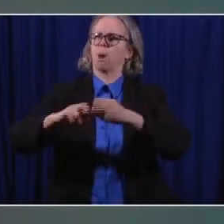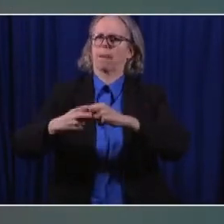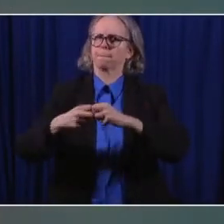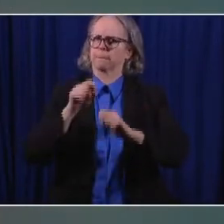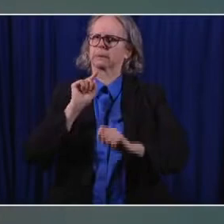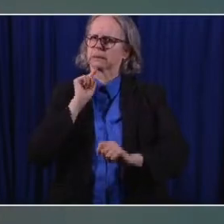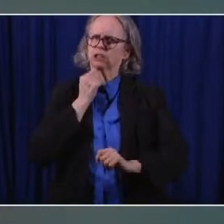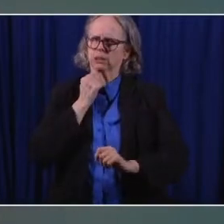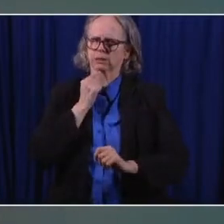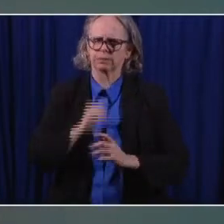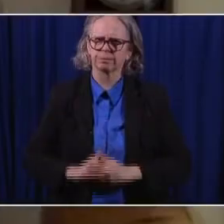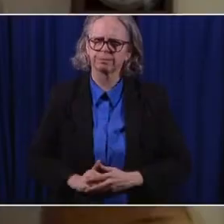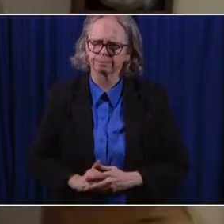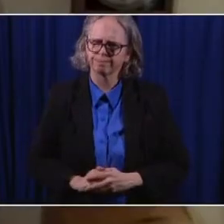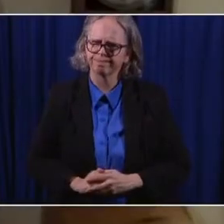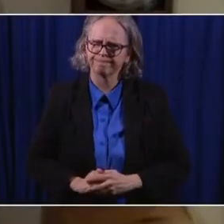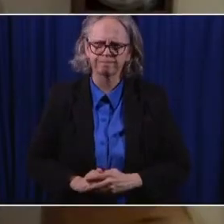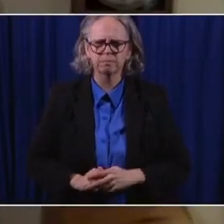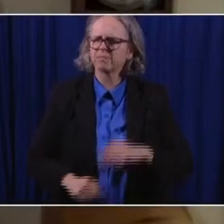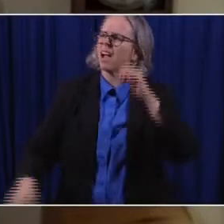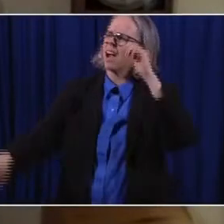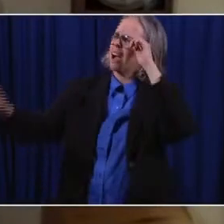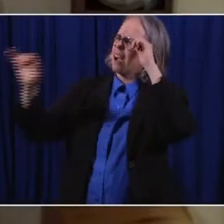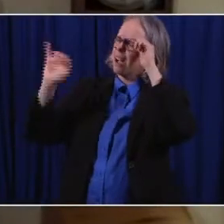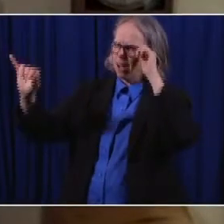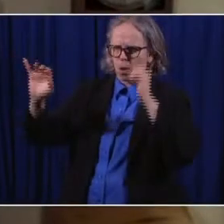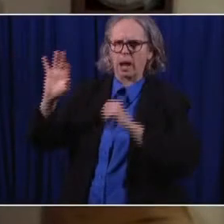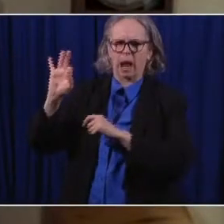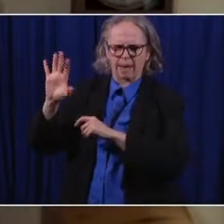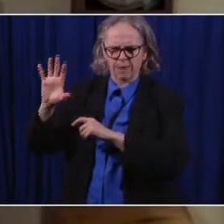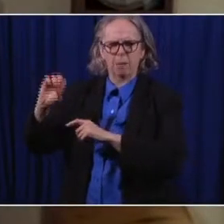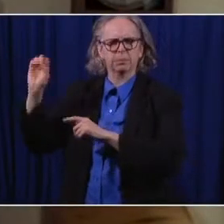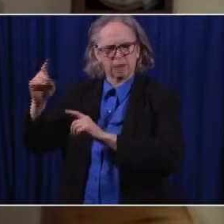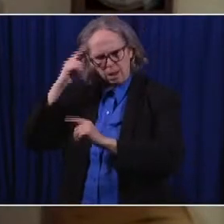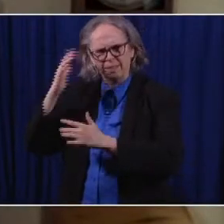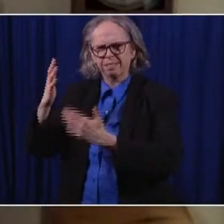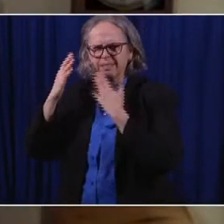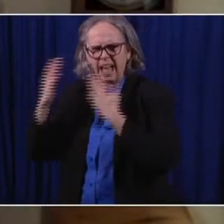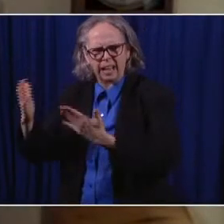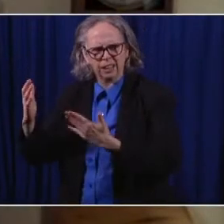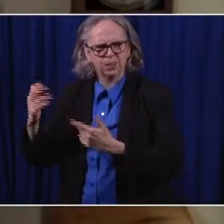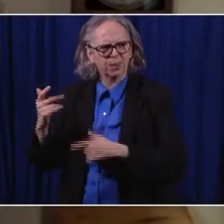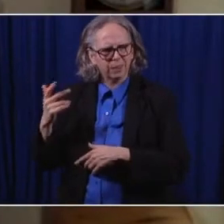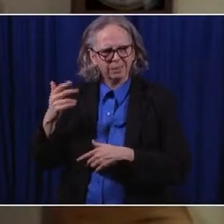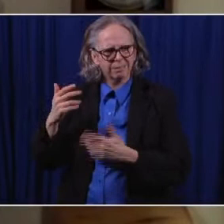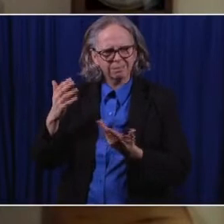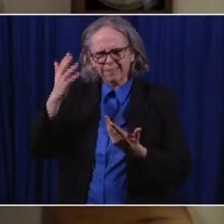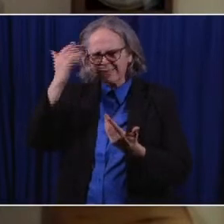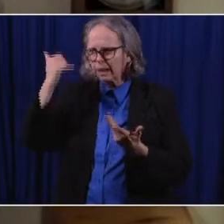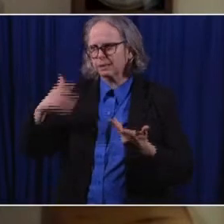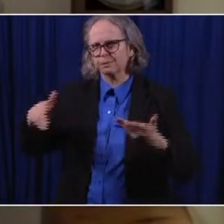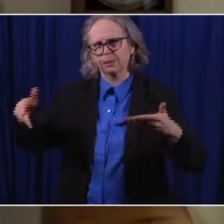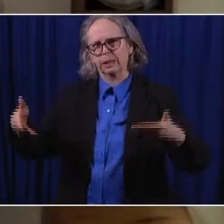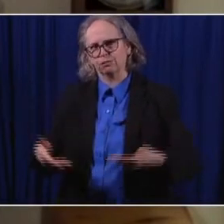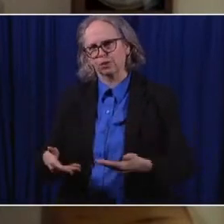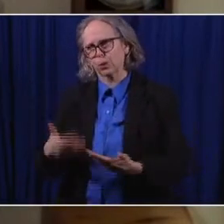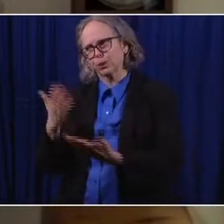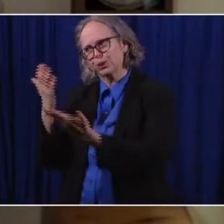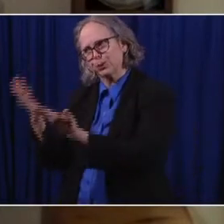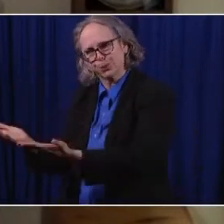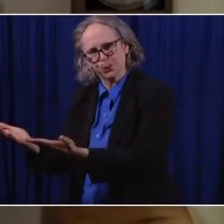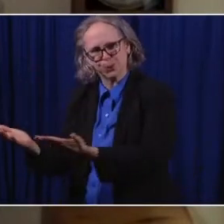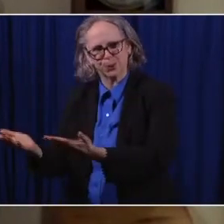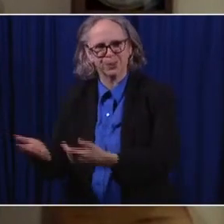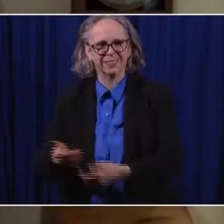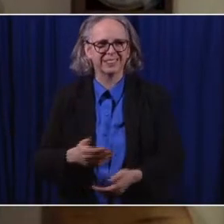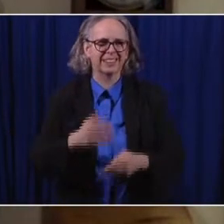concerned. Okay. Well, we appreciate it very, very much. I forgot to give you a proper introduction, but Dr. Forrester, Associate Chief